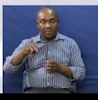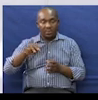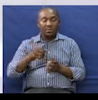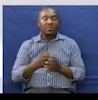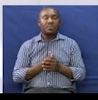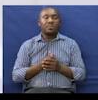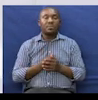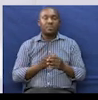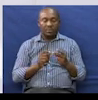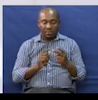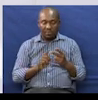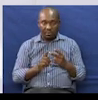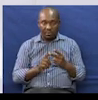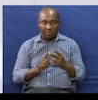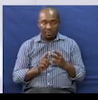And the question number 2,